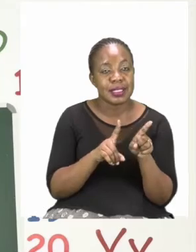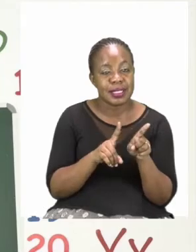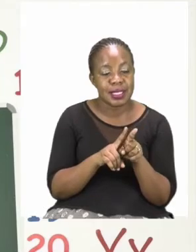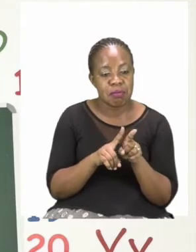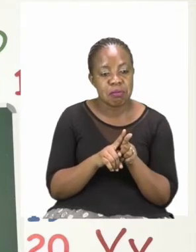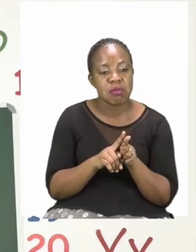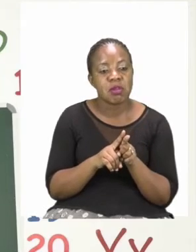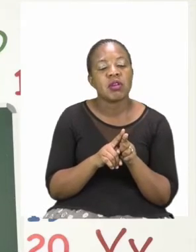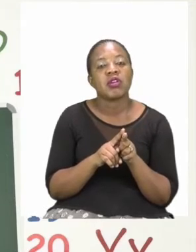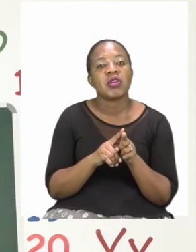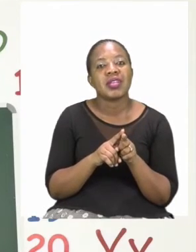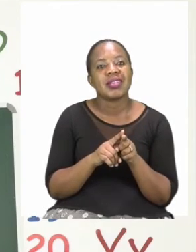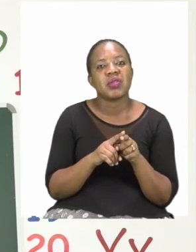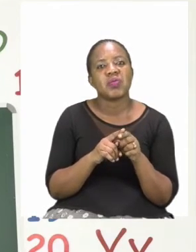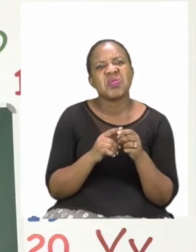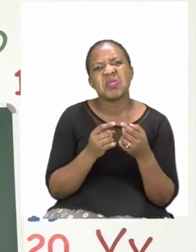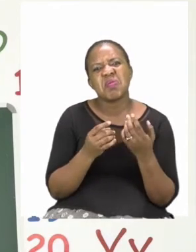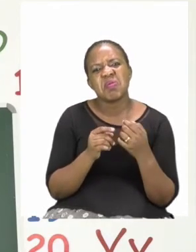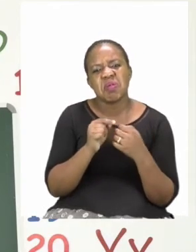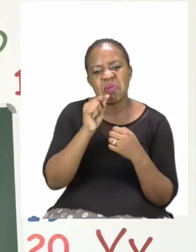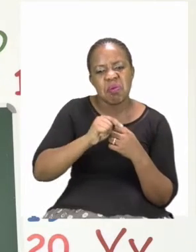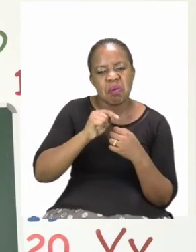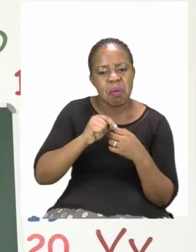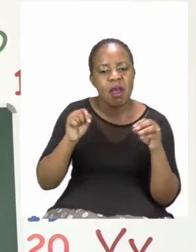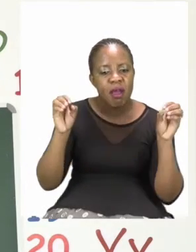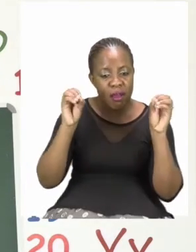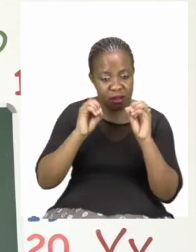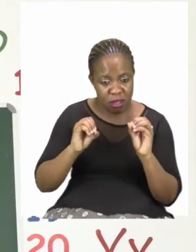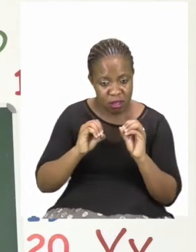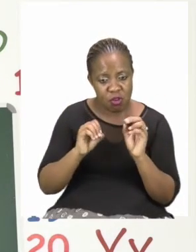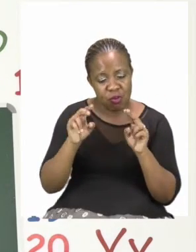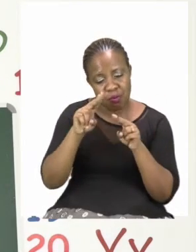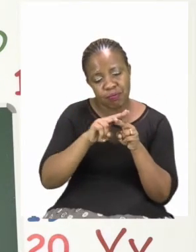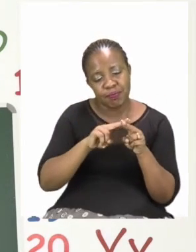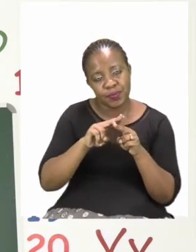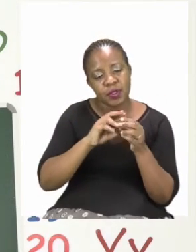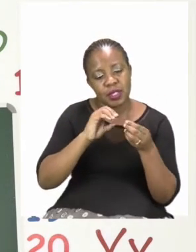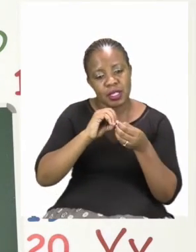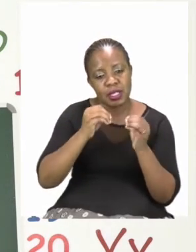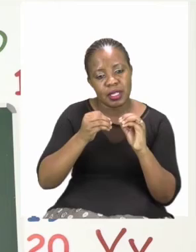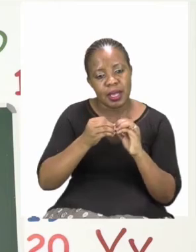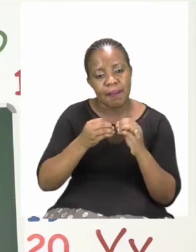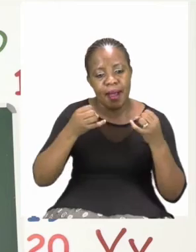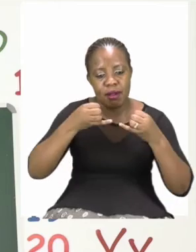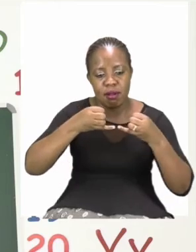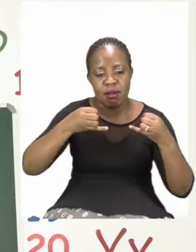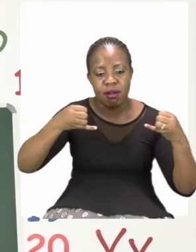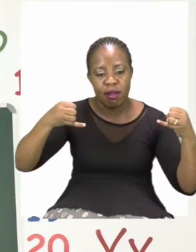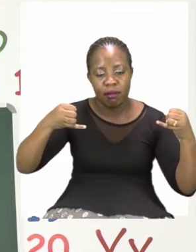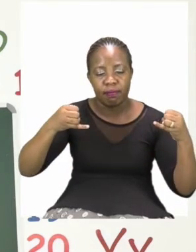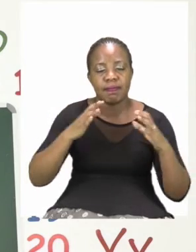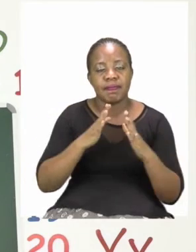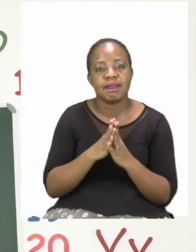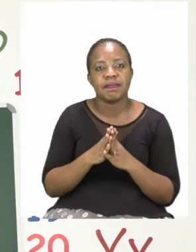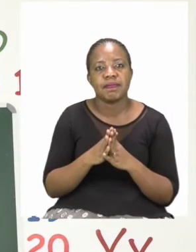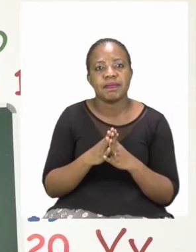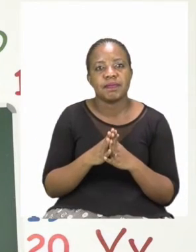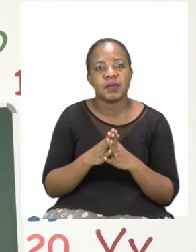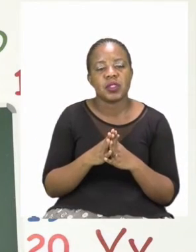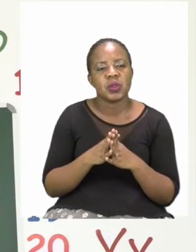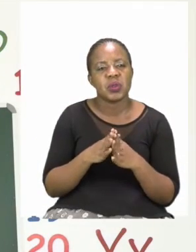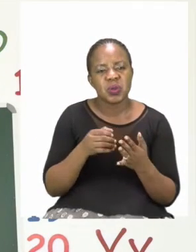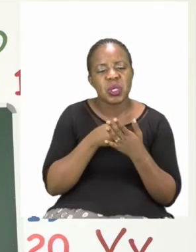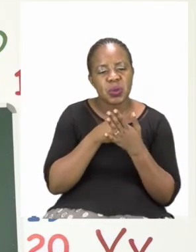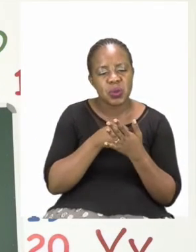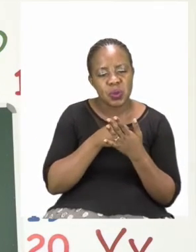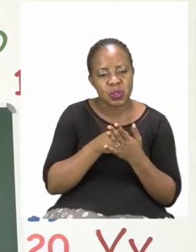here, I have our number line. So we're going to try and get the same answer. Now we're going